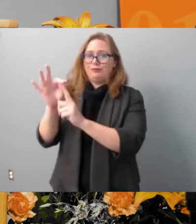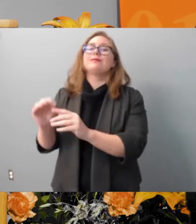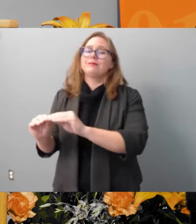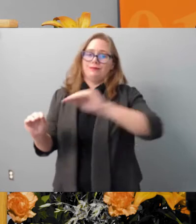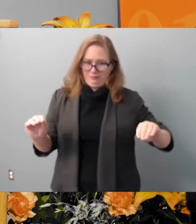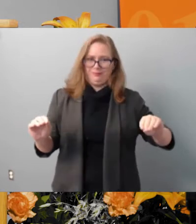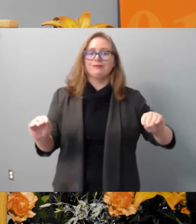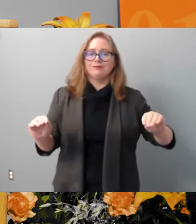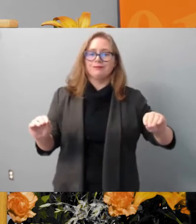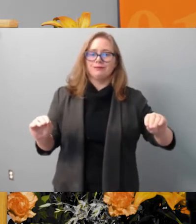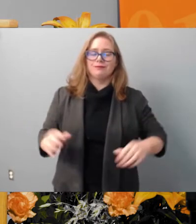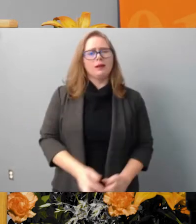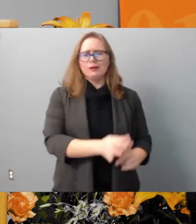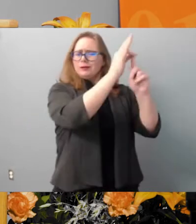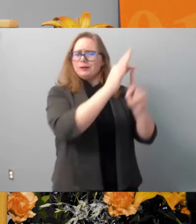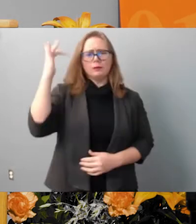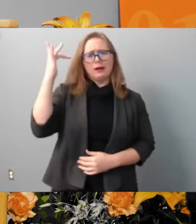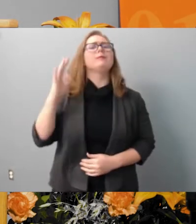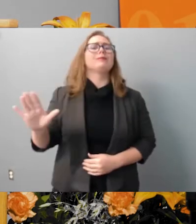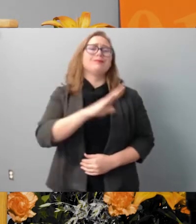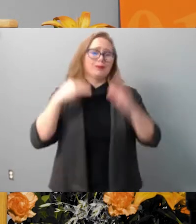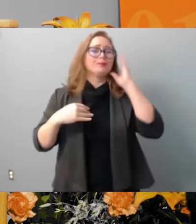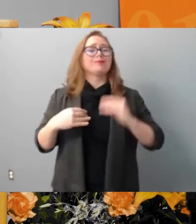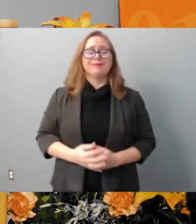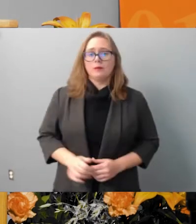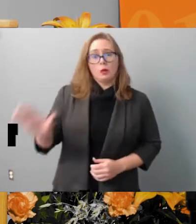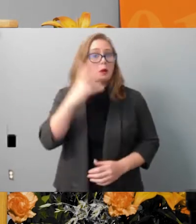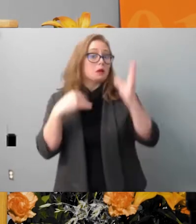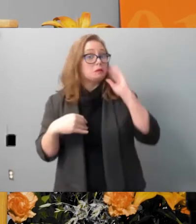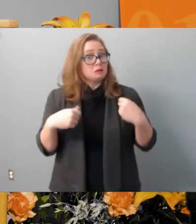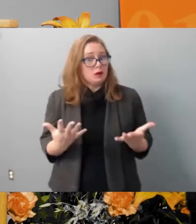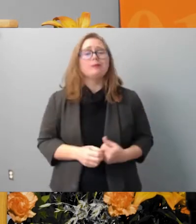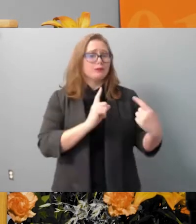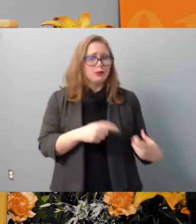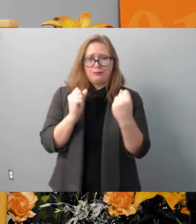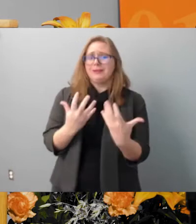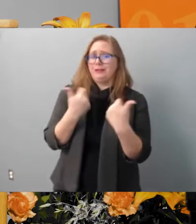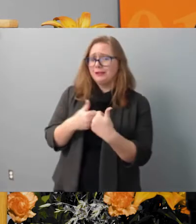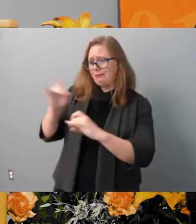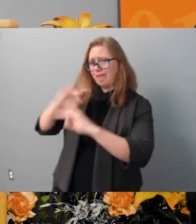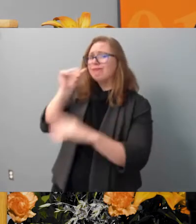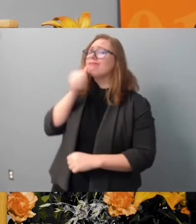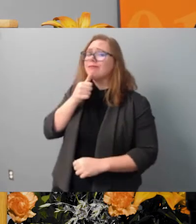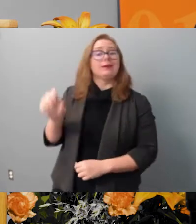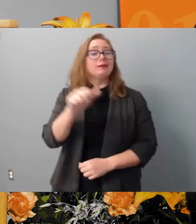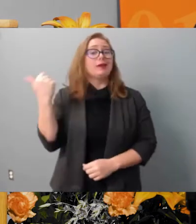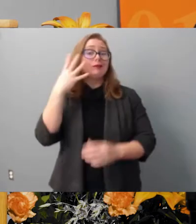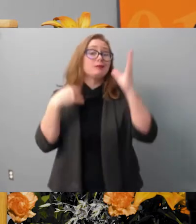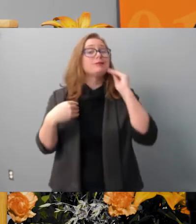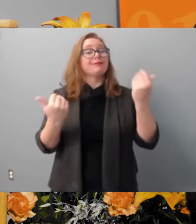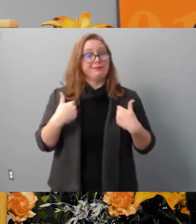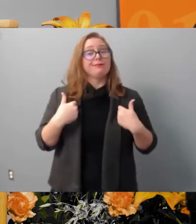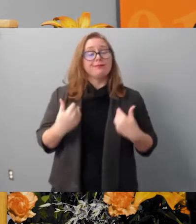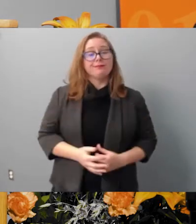not the graduation day that you dreamed of many months or many years ago, but I am proud of the tenacity and the Bengal